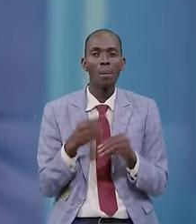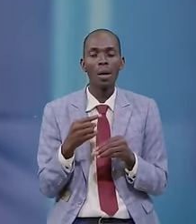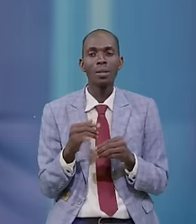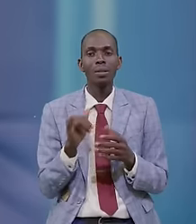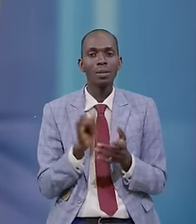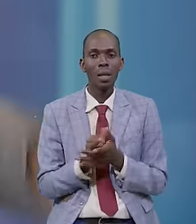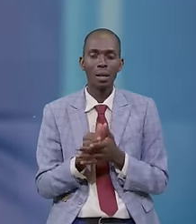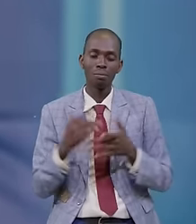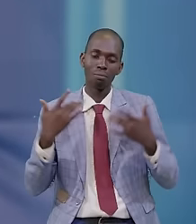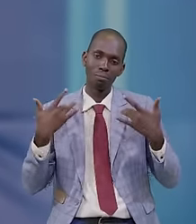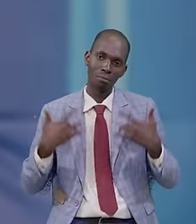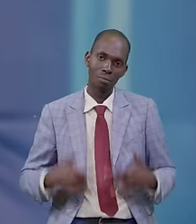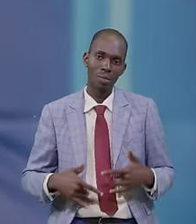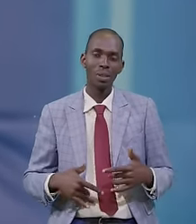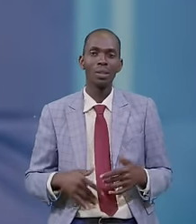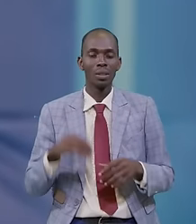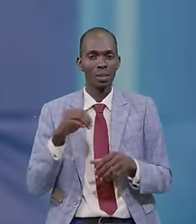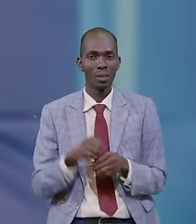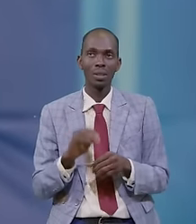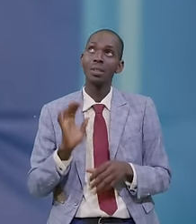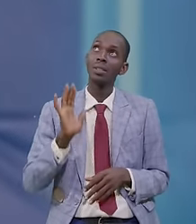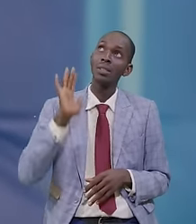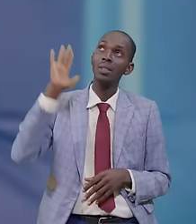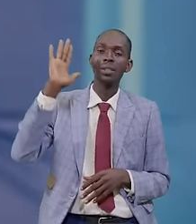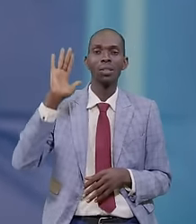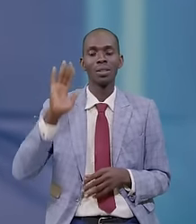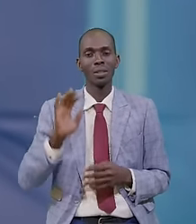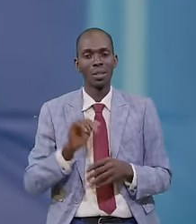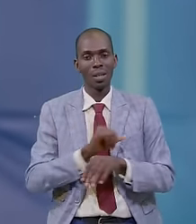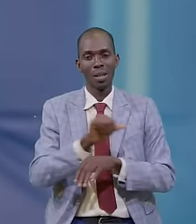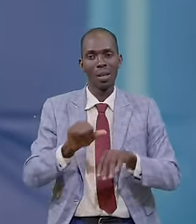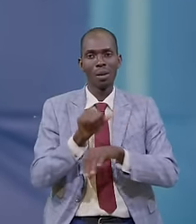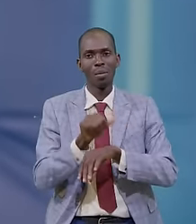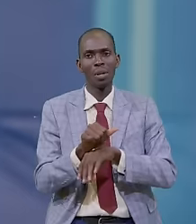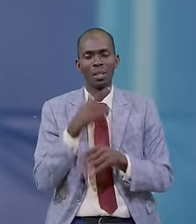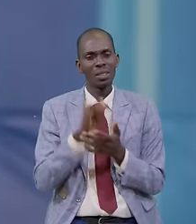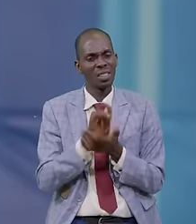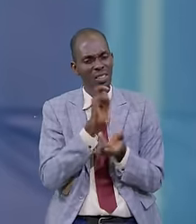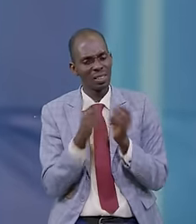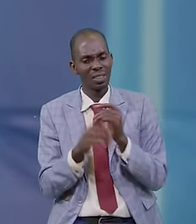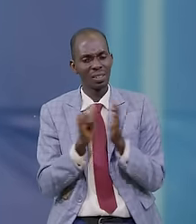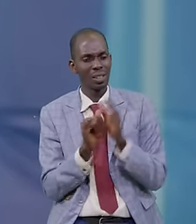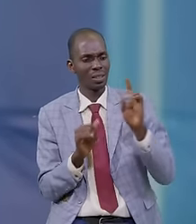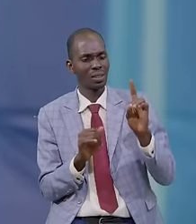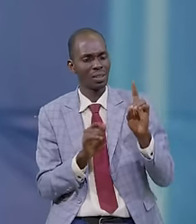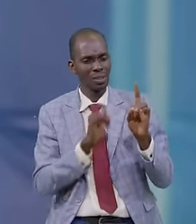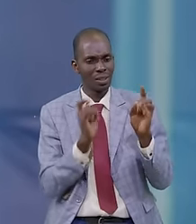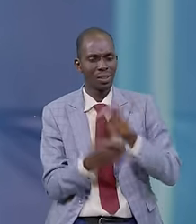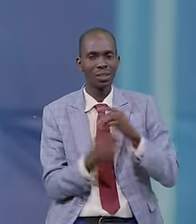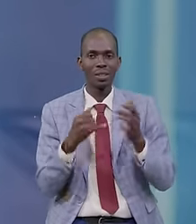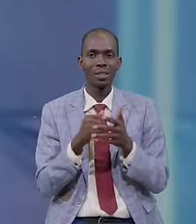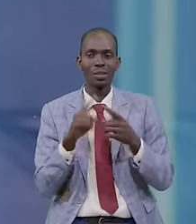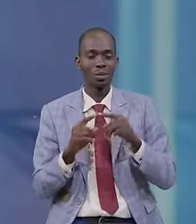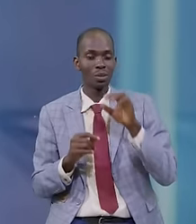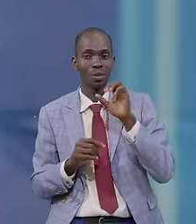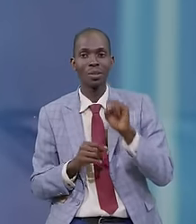is his appointment. And he said, change that D and change it to S. You